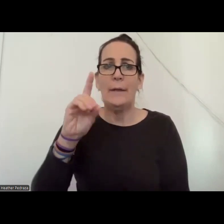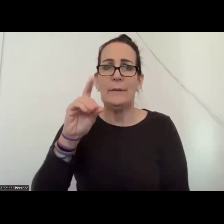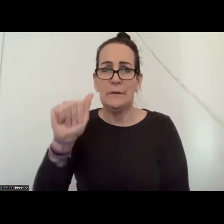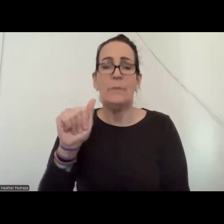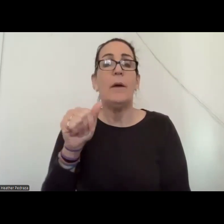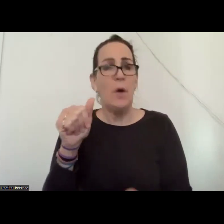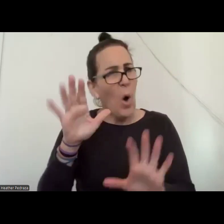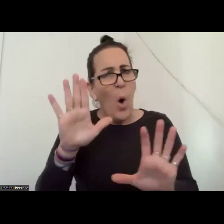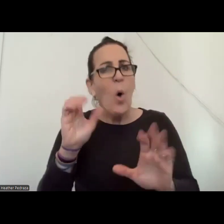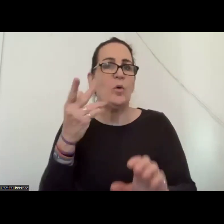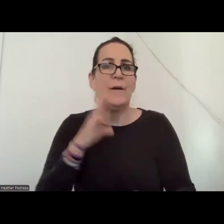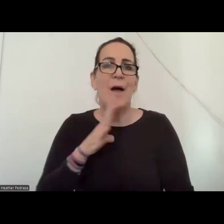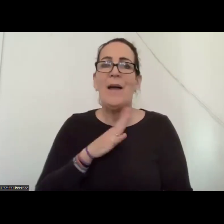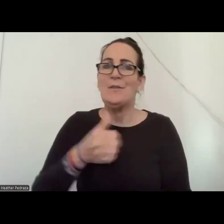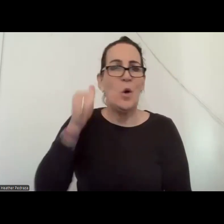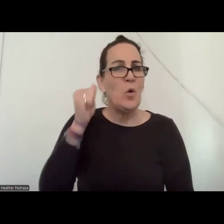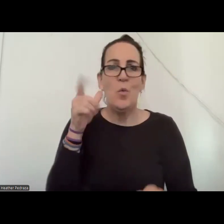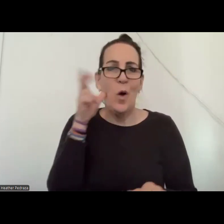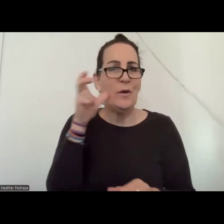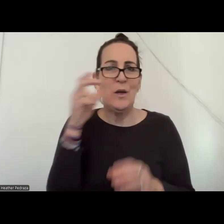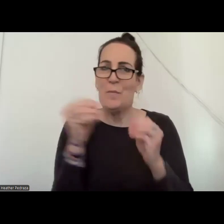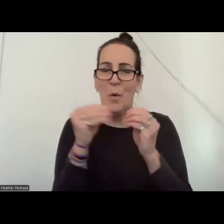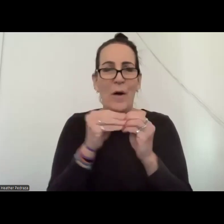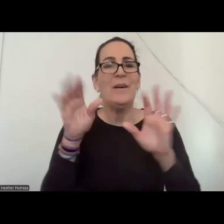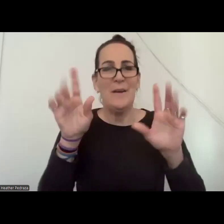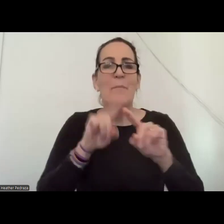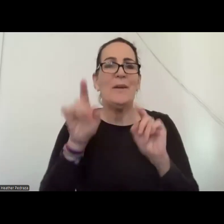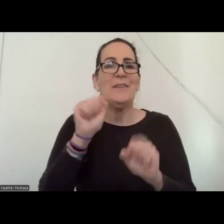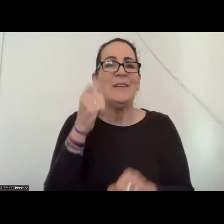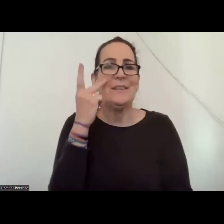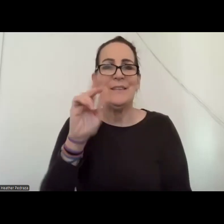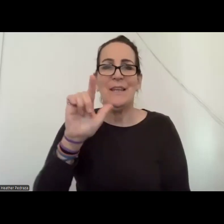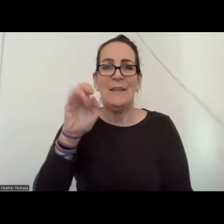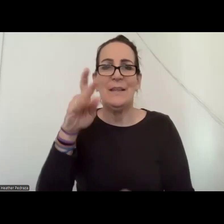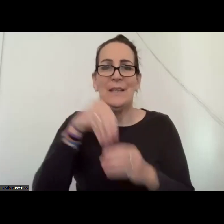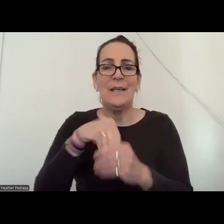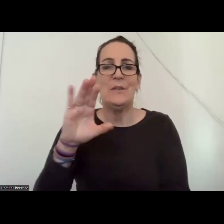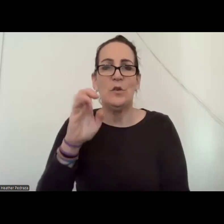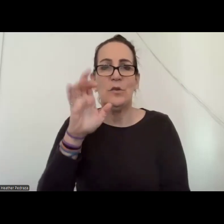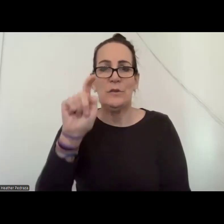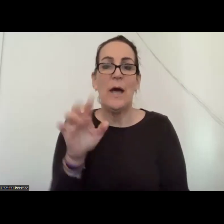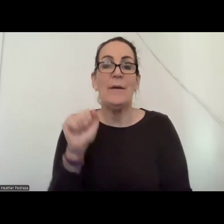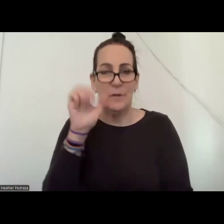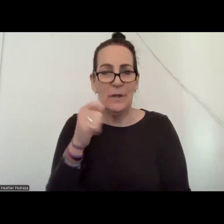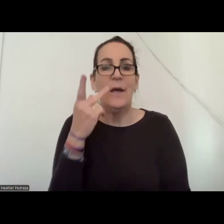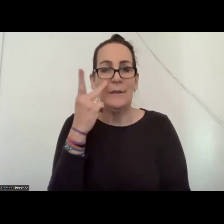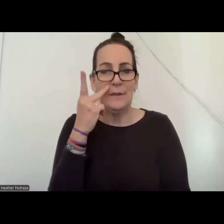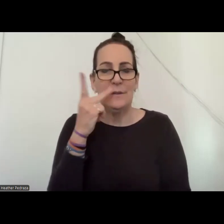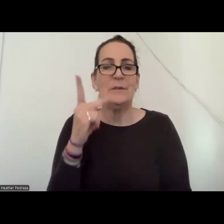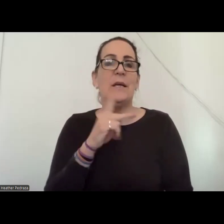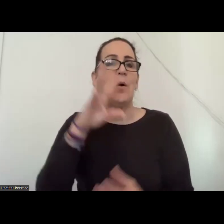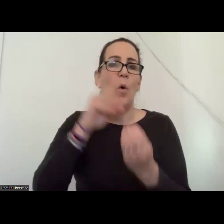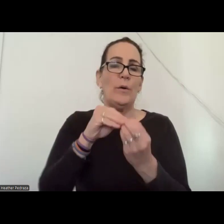see the link in the chat. You'll get to see a year's worth of progress being made on our 10-year blueprint for our state. We're